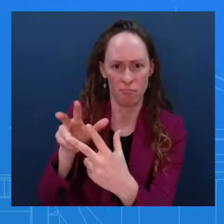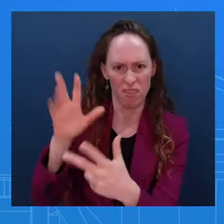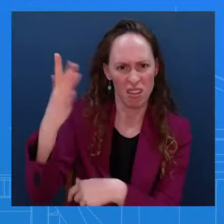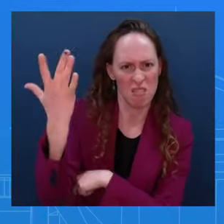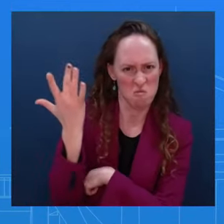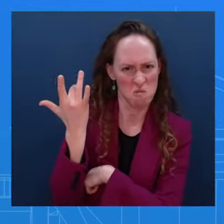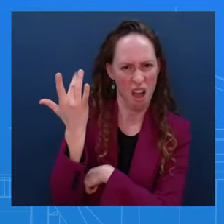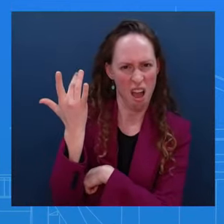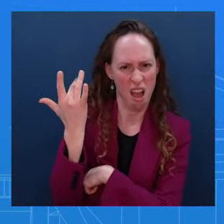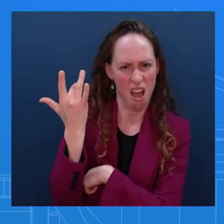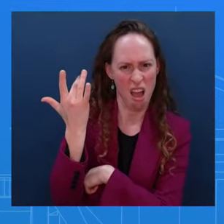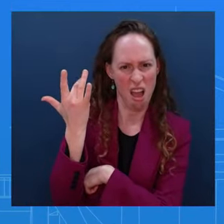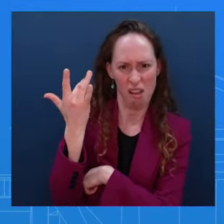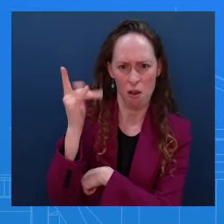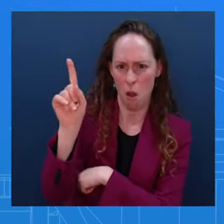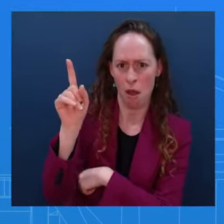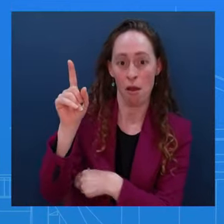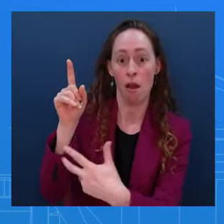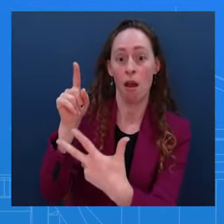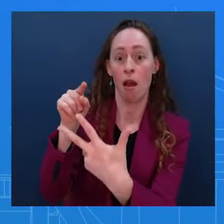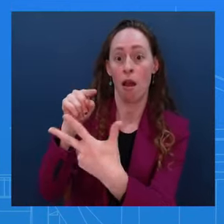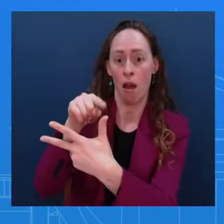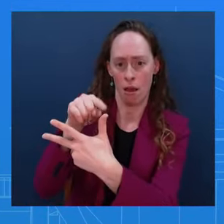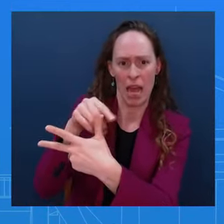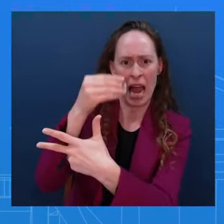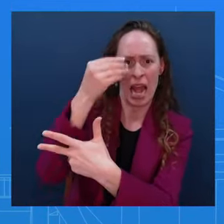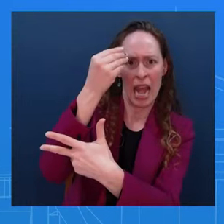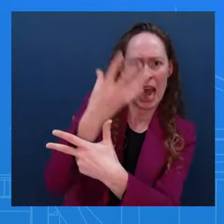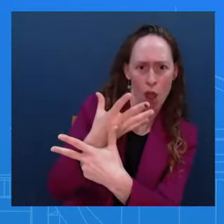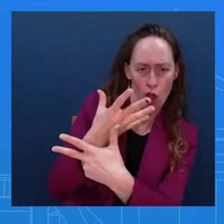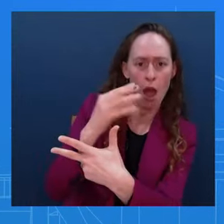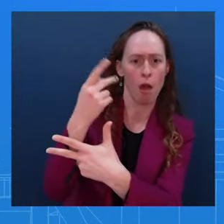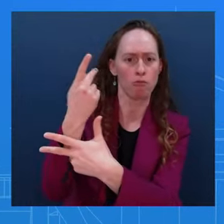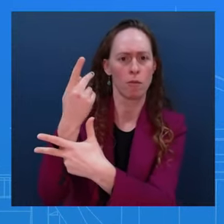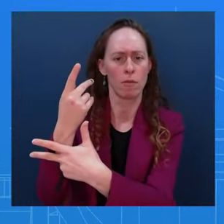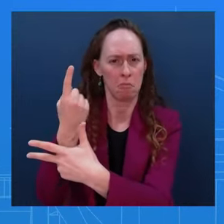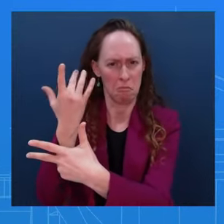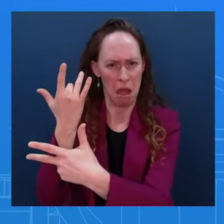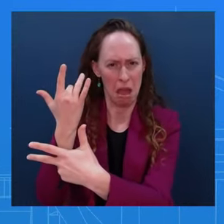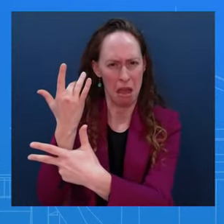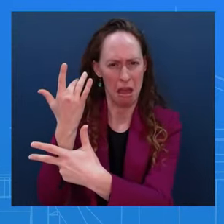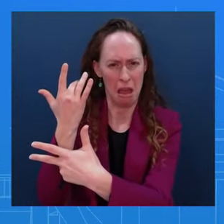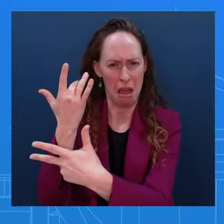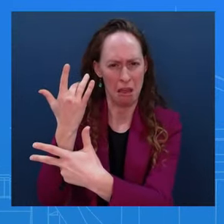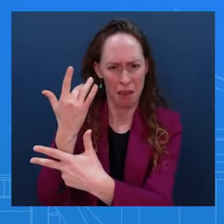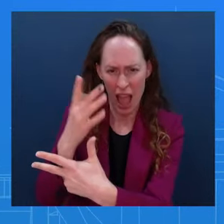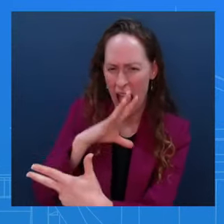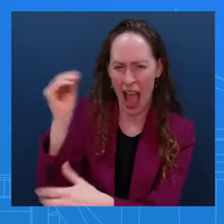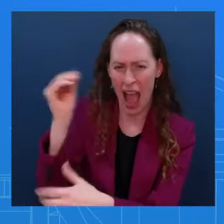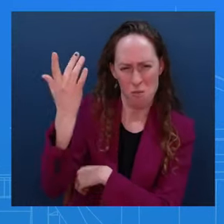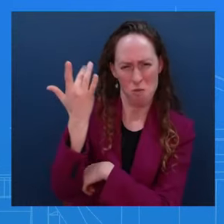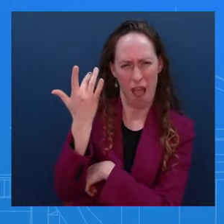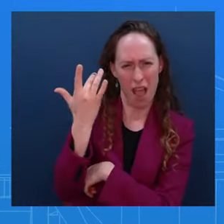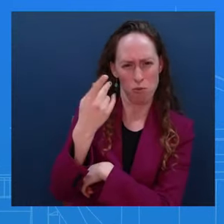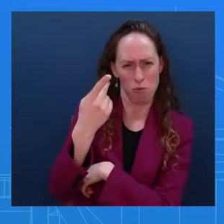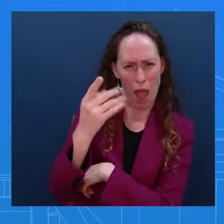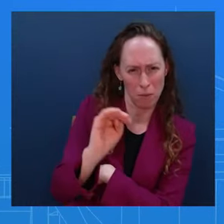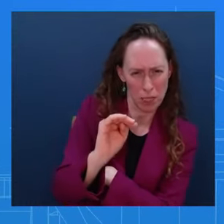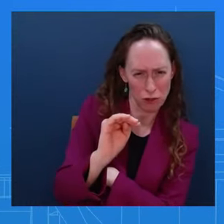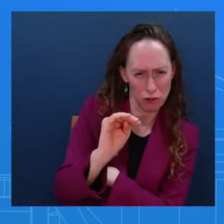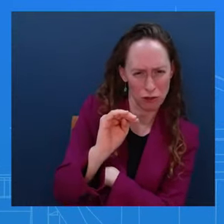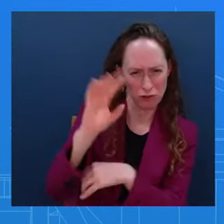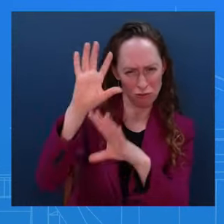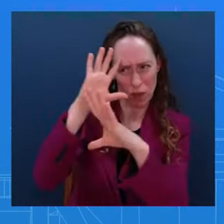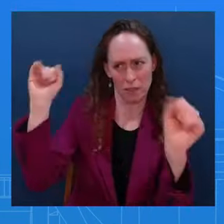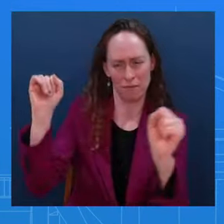Poland? And the second question, why he invited both leaders, the Prime Minister and the president? This